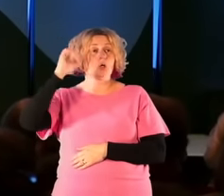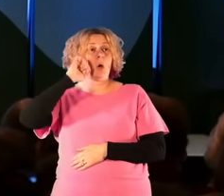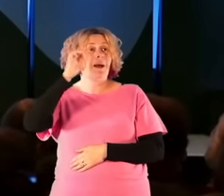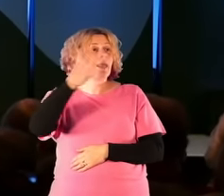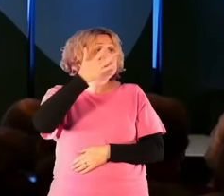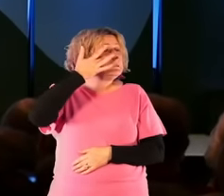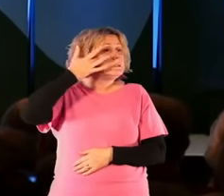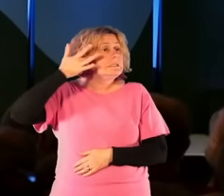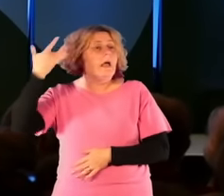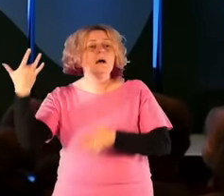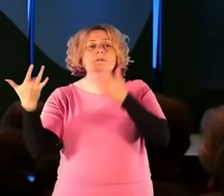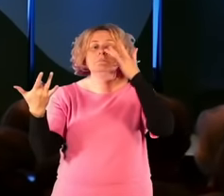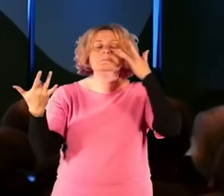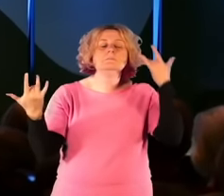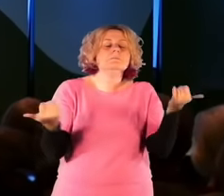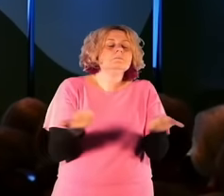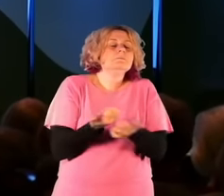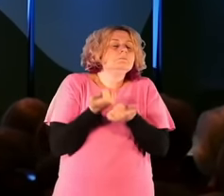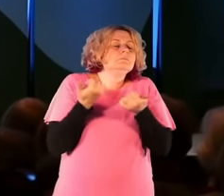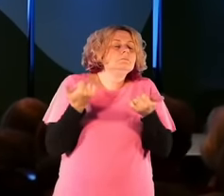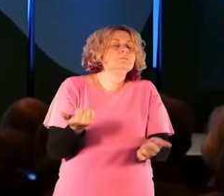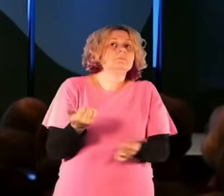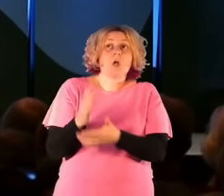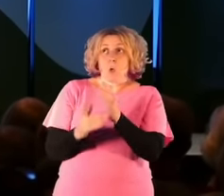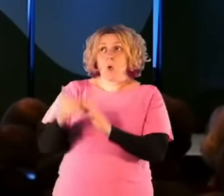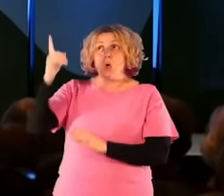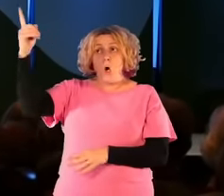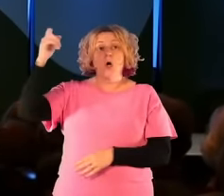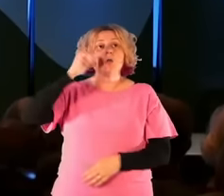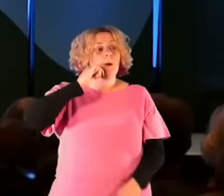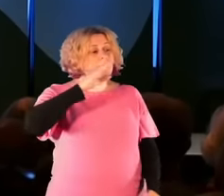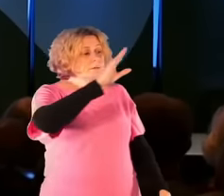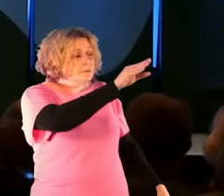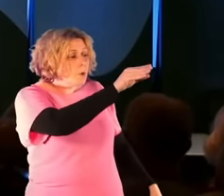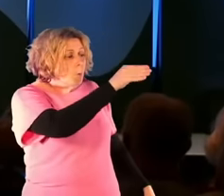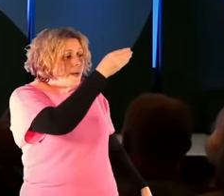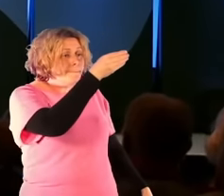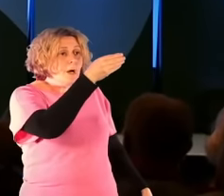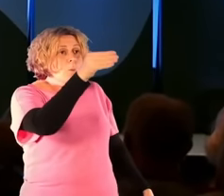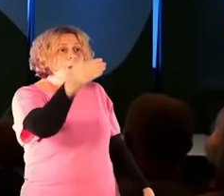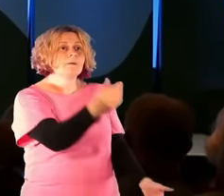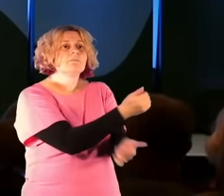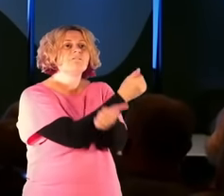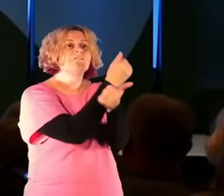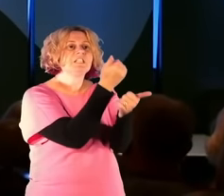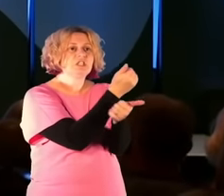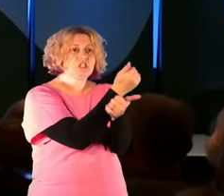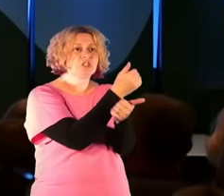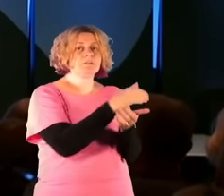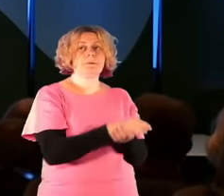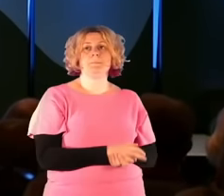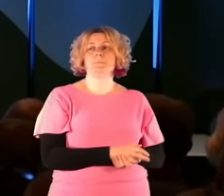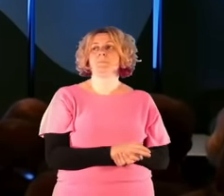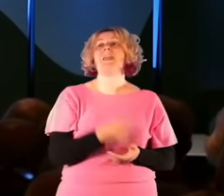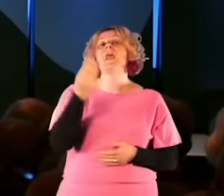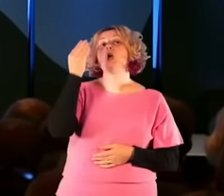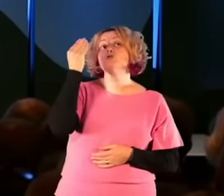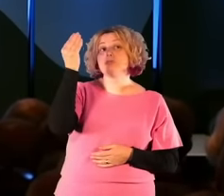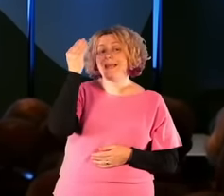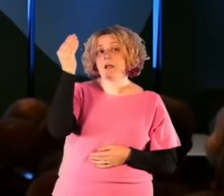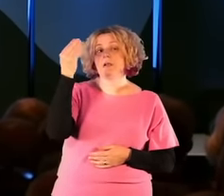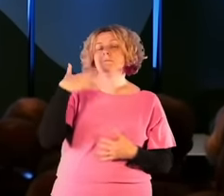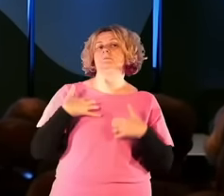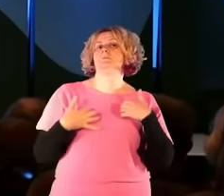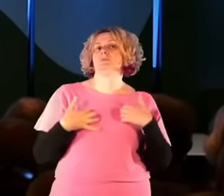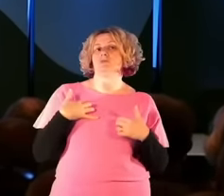eyes. God will wipe away the tears. In the Greek, it's very interesting. It's not just that he will wipe